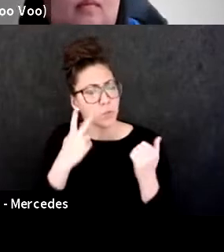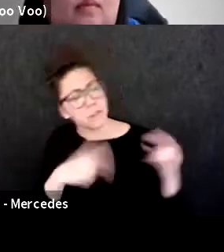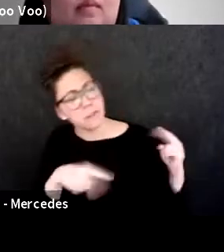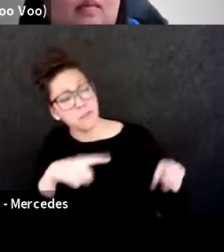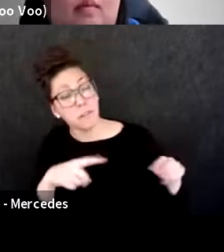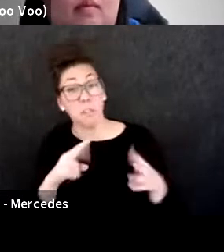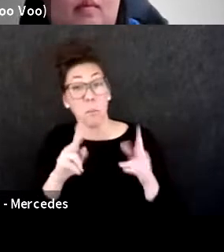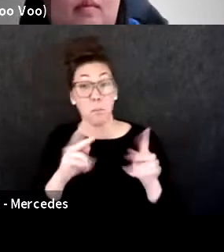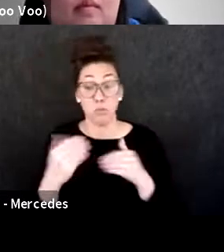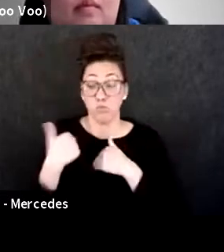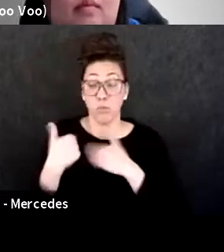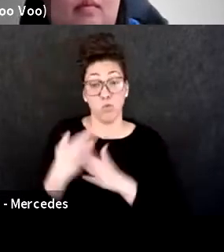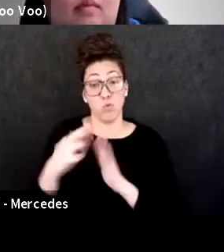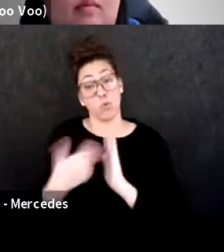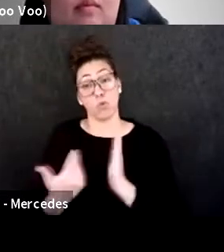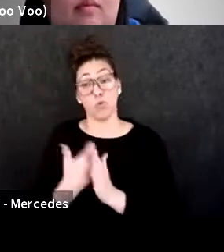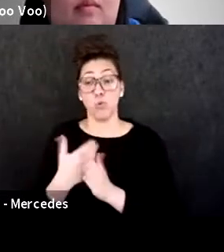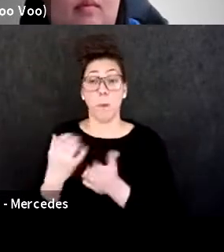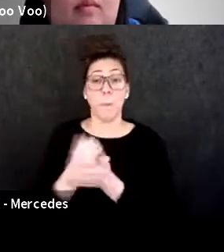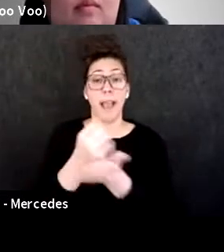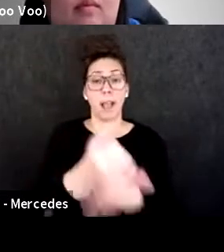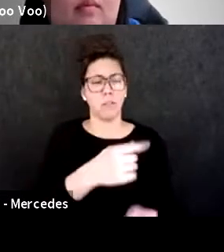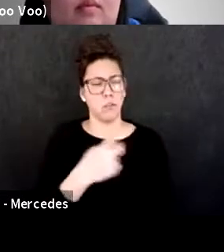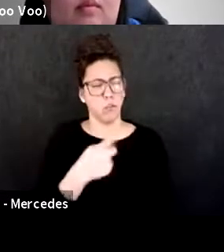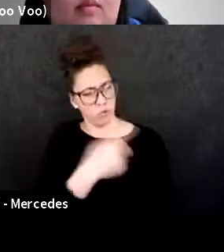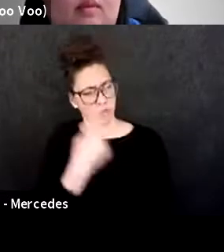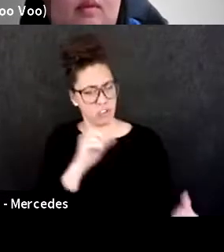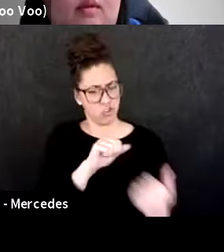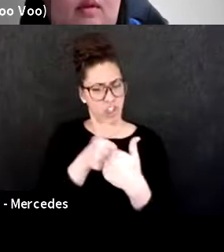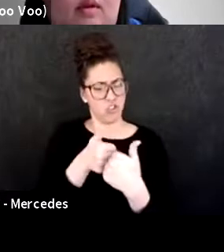for API faculty and administrators?